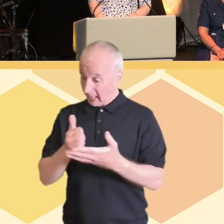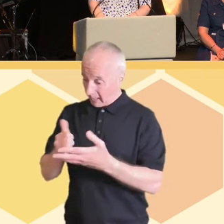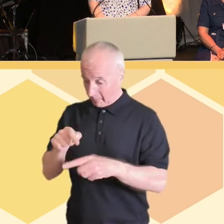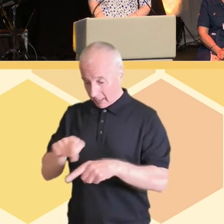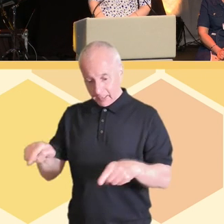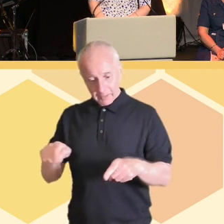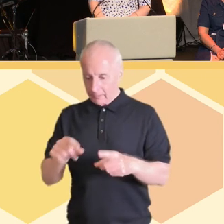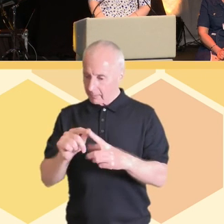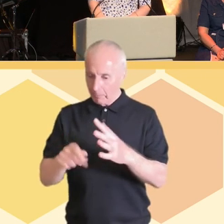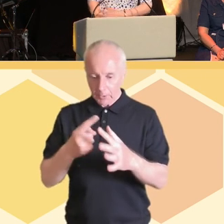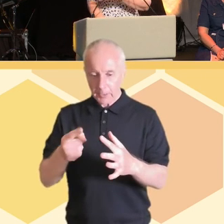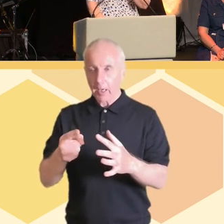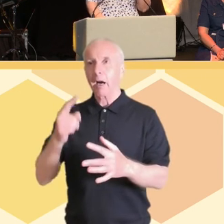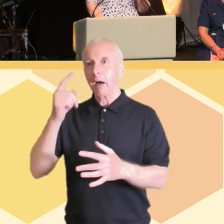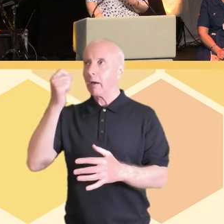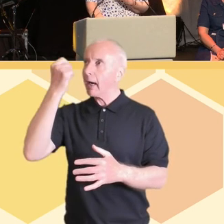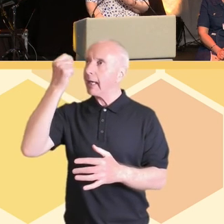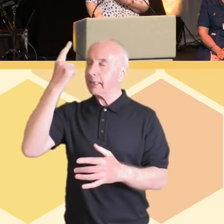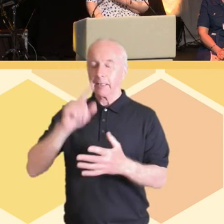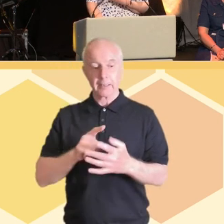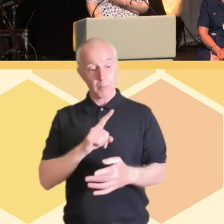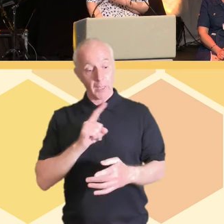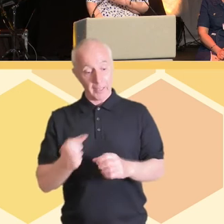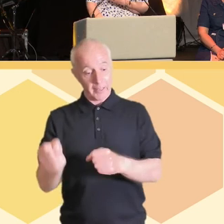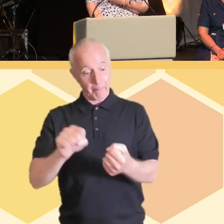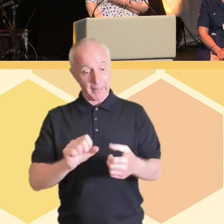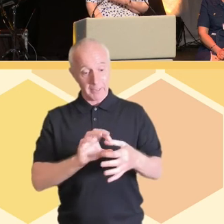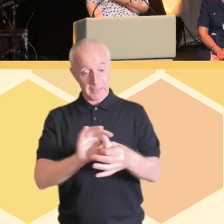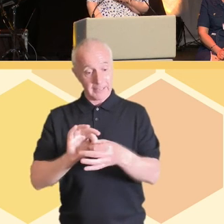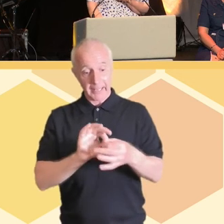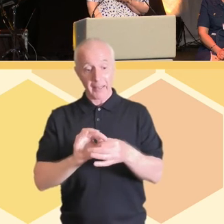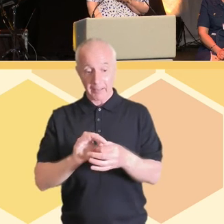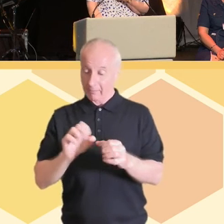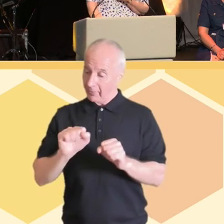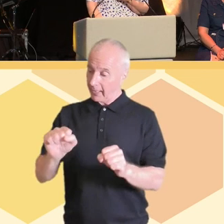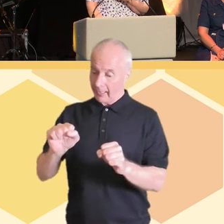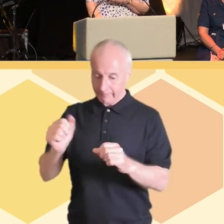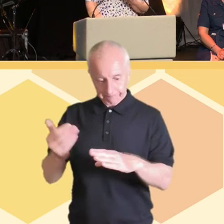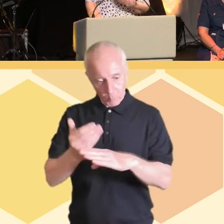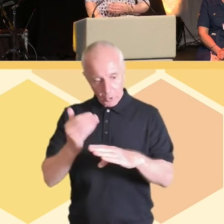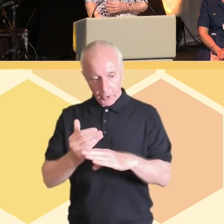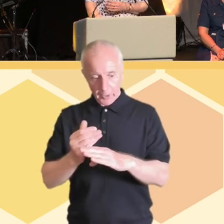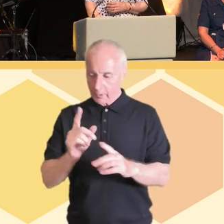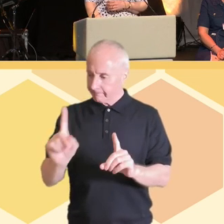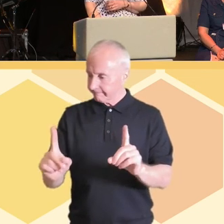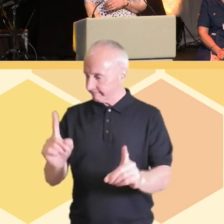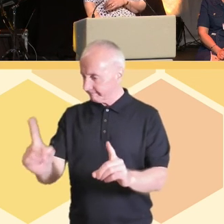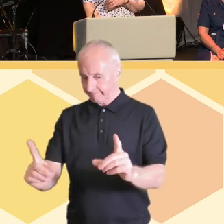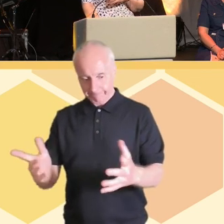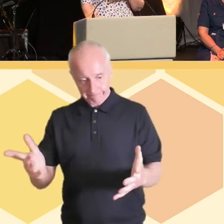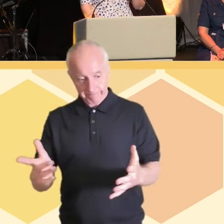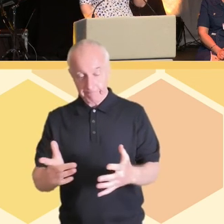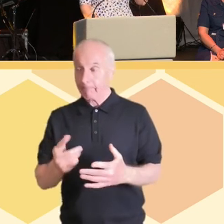initiatives in our schools because of the ministry of Baptist Together and the ways we're able to do things? And when I share these